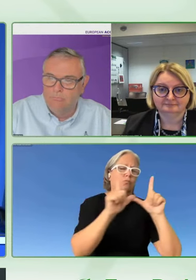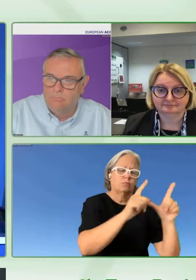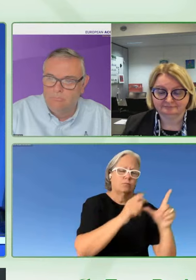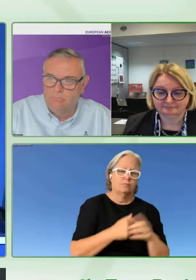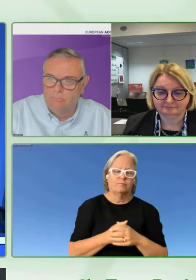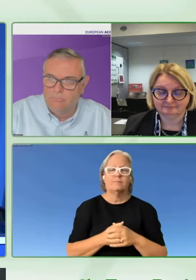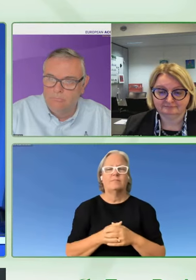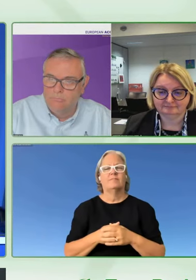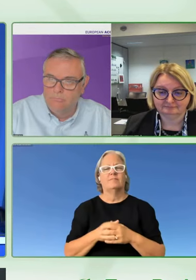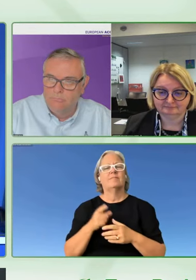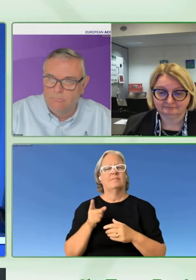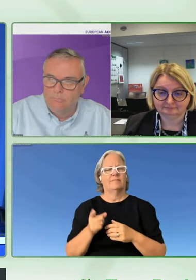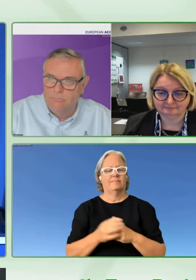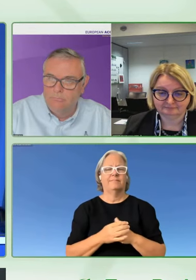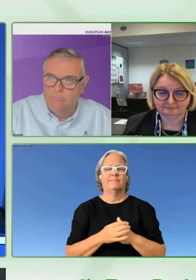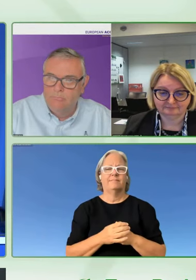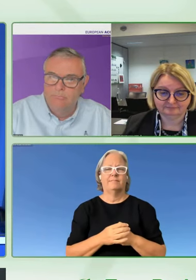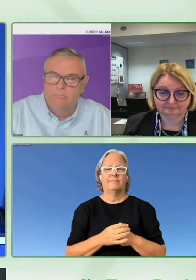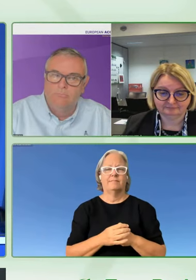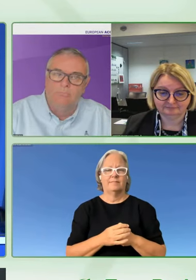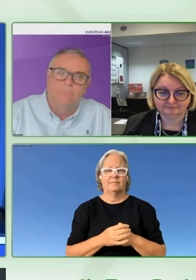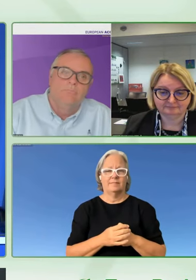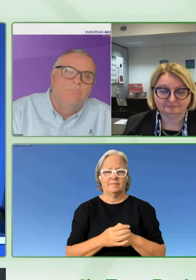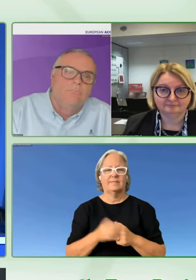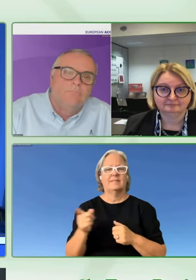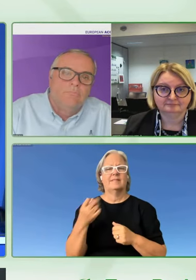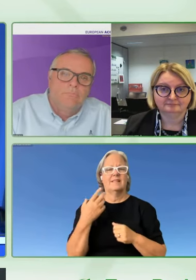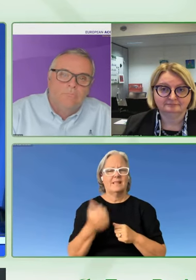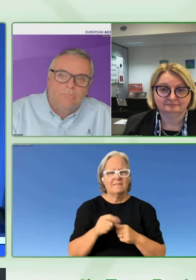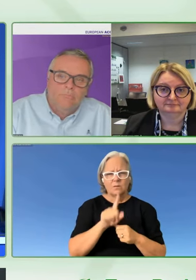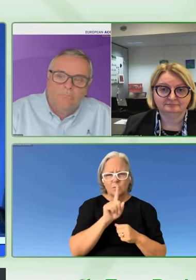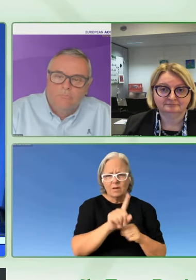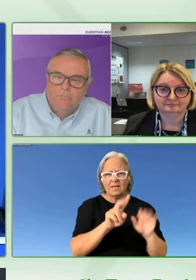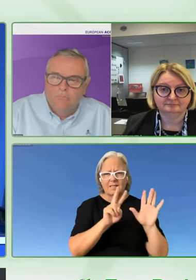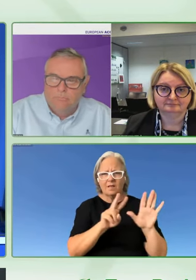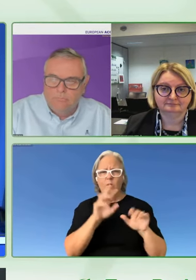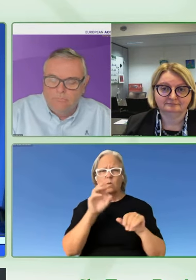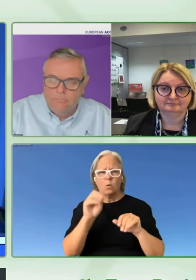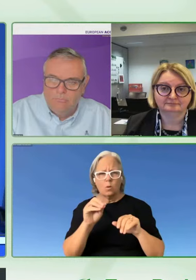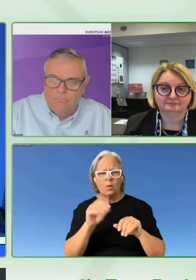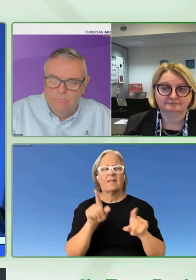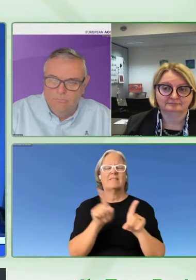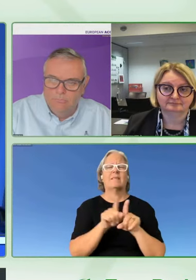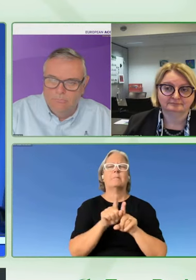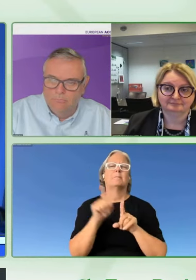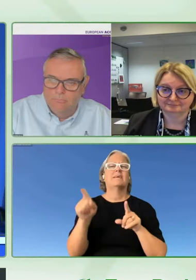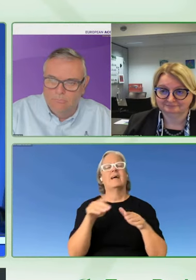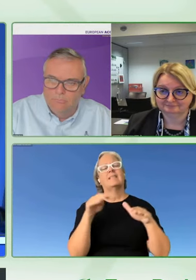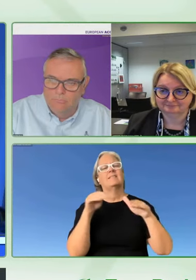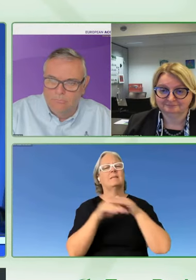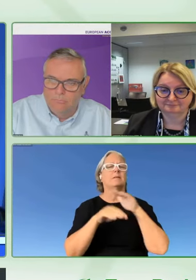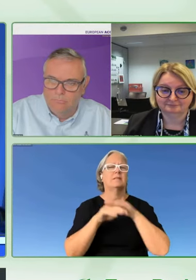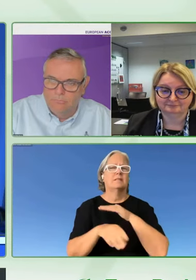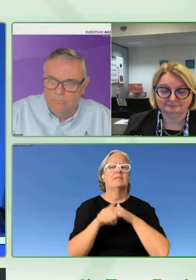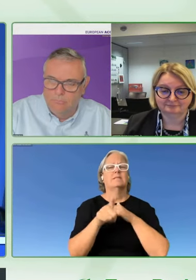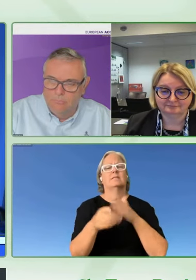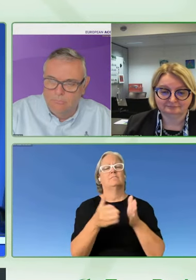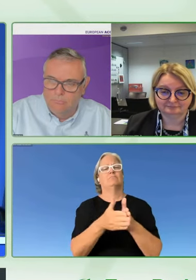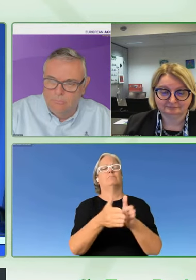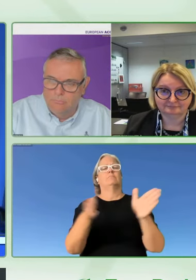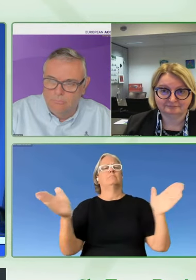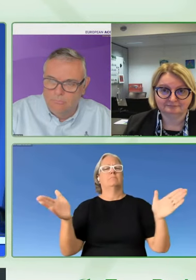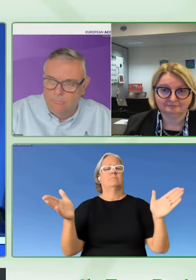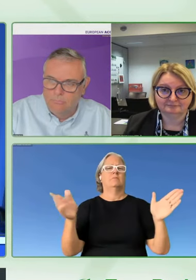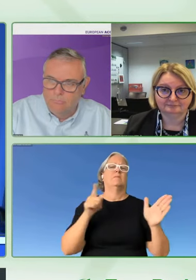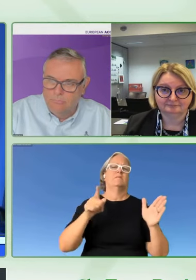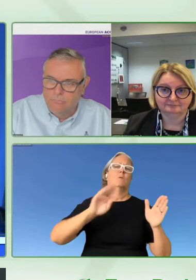170. Universal Accessibility and Design for All. He is patron of several